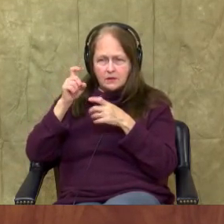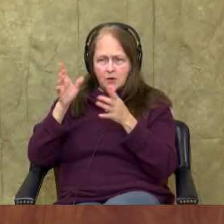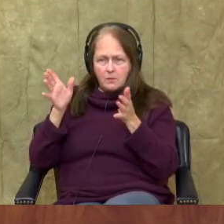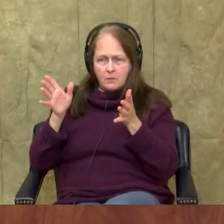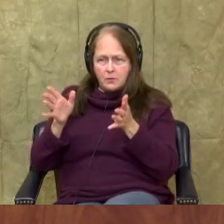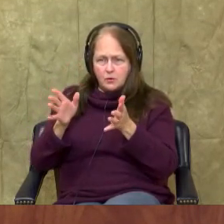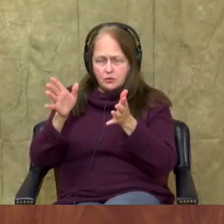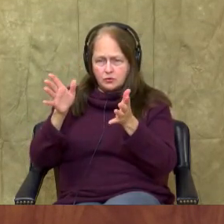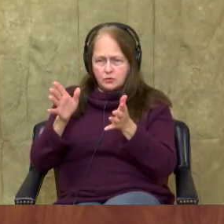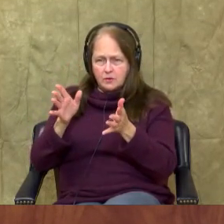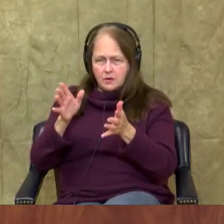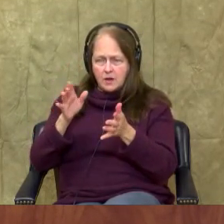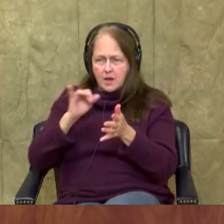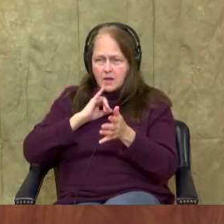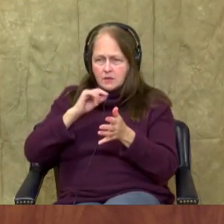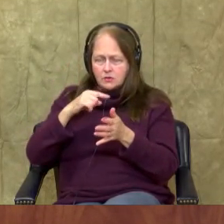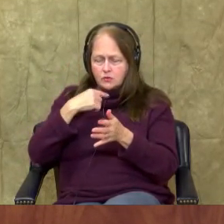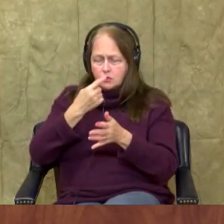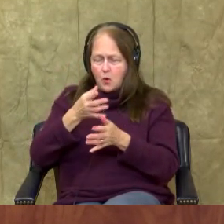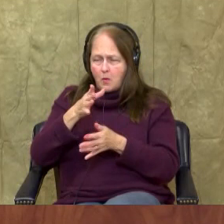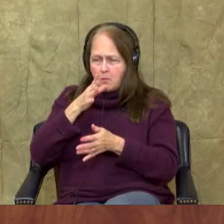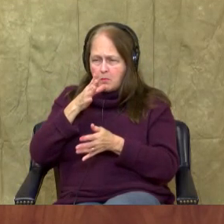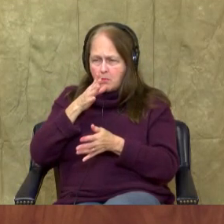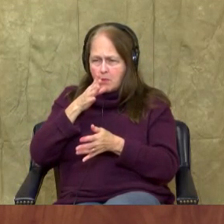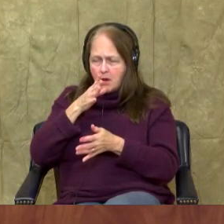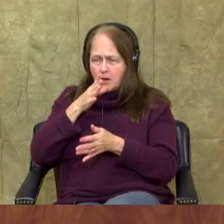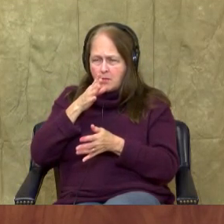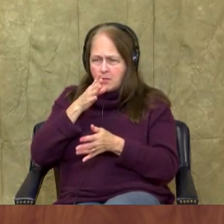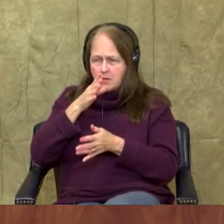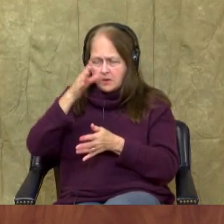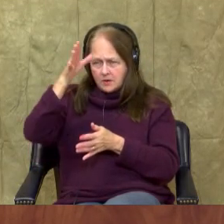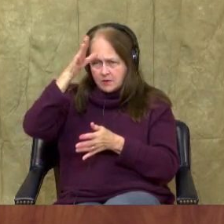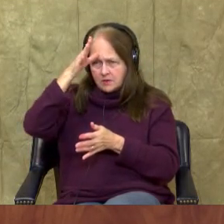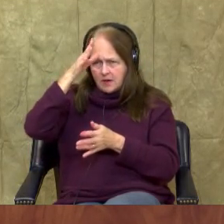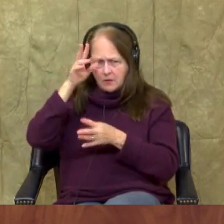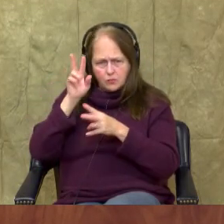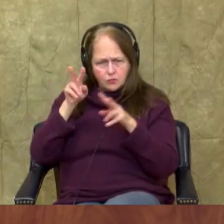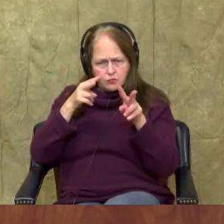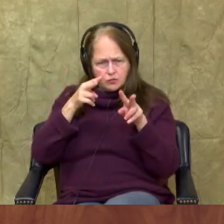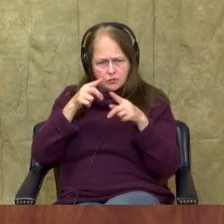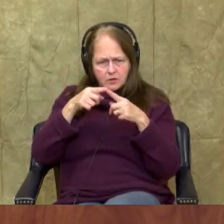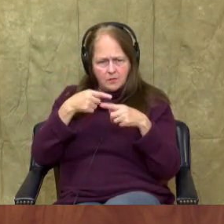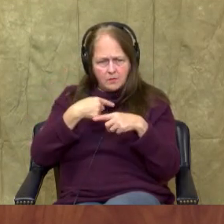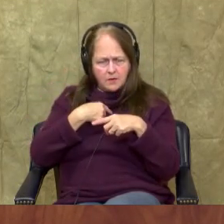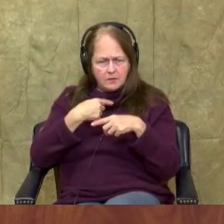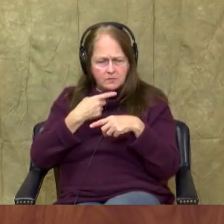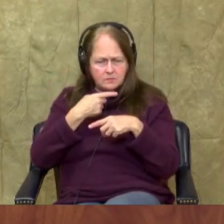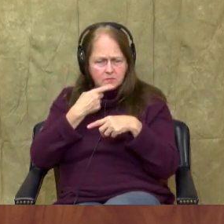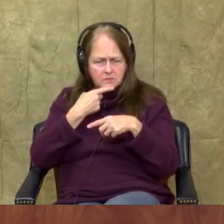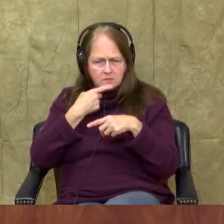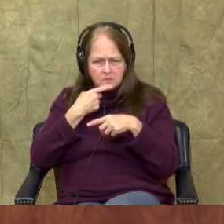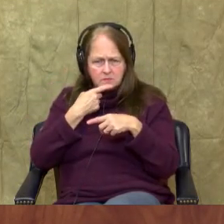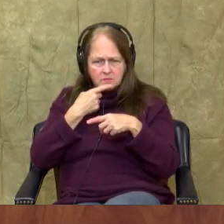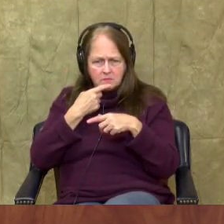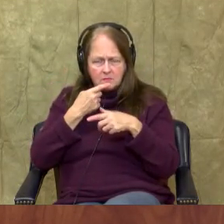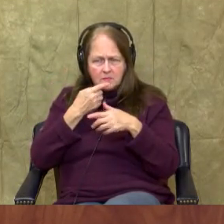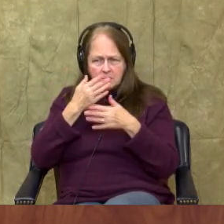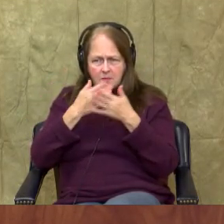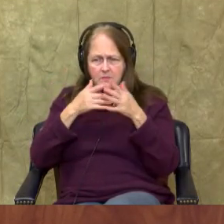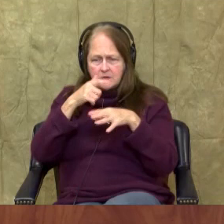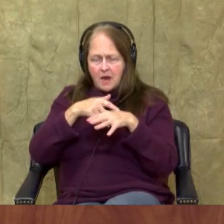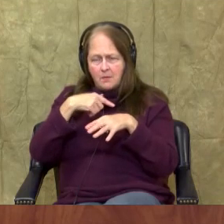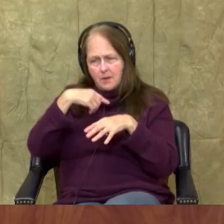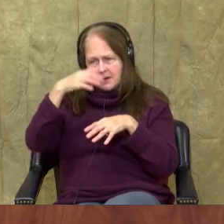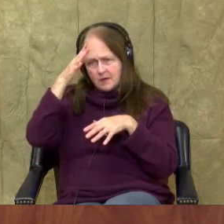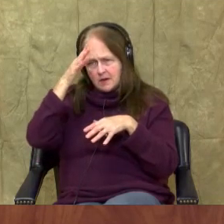him. When I told Mom, she was all for it, but Dad just looked at me and mumbled something under his breath. He does that